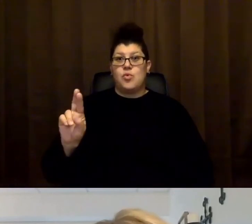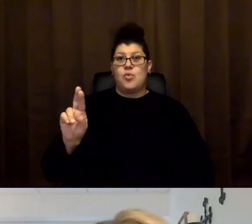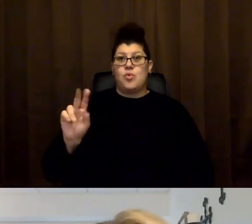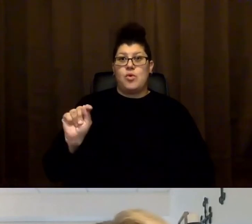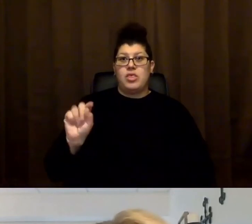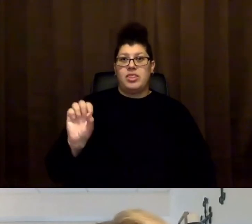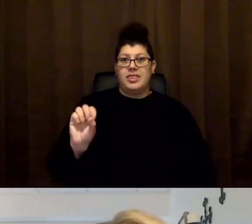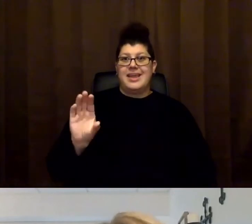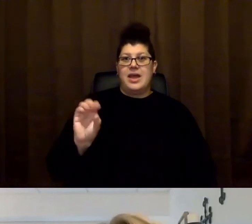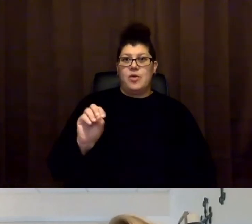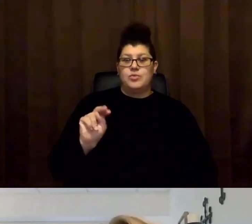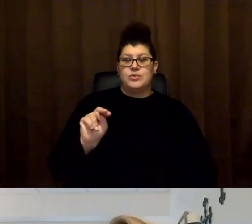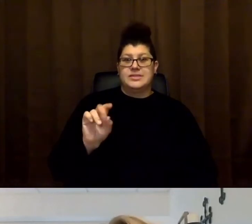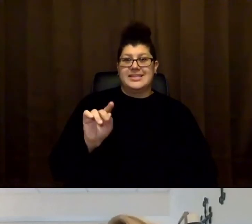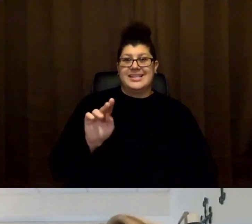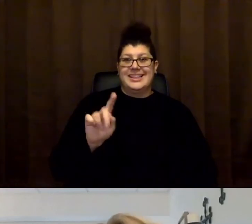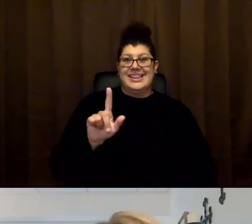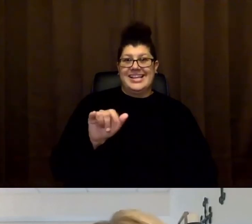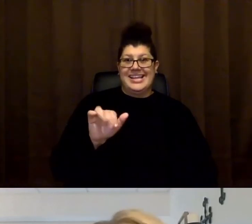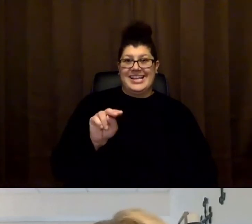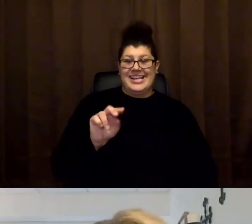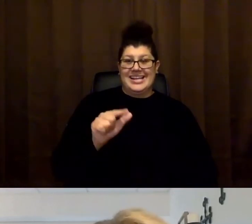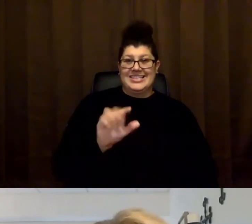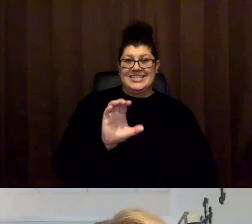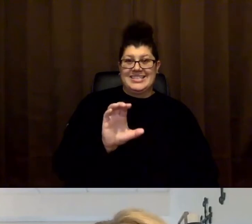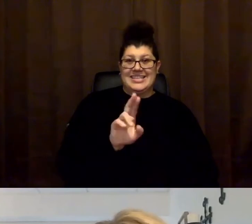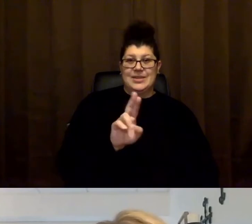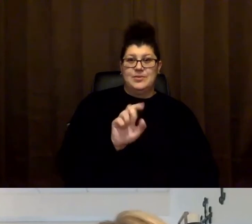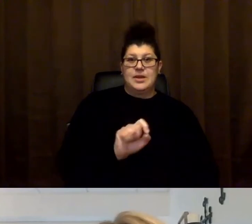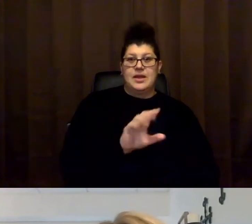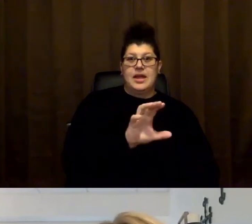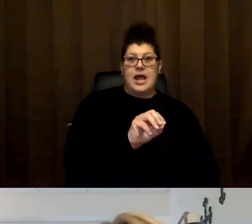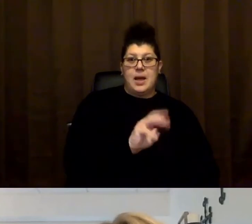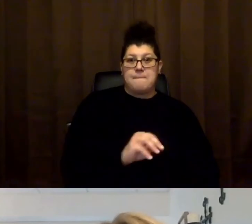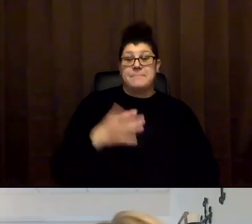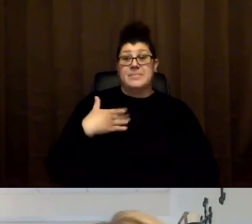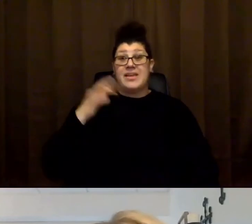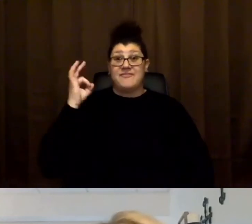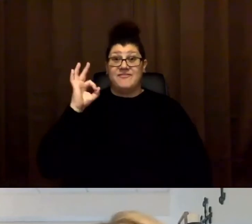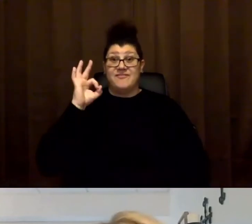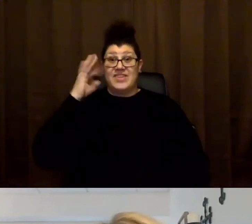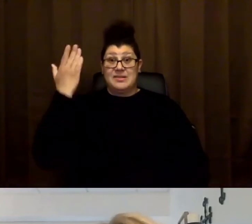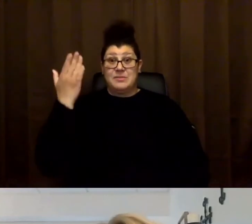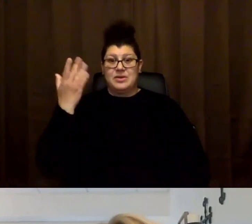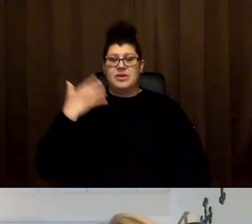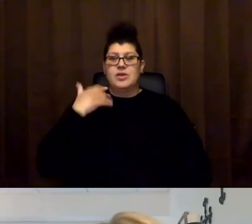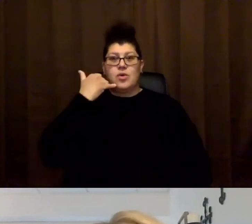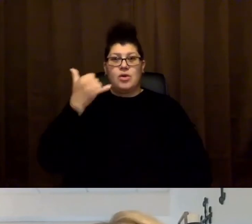truenorthcounselingcu.com. They can also find us on Facebook, or they can call us at